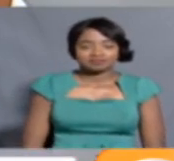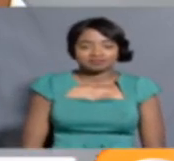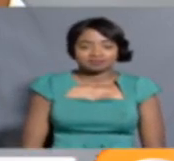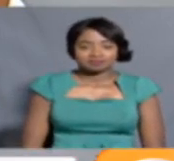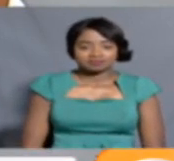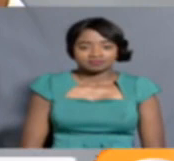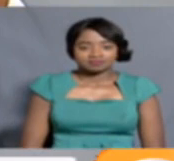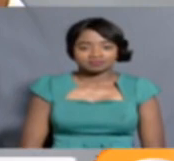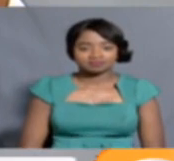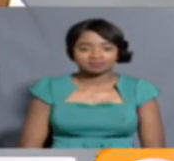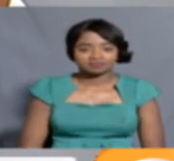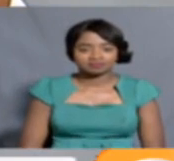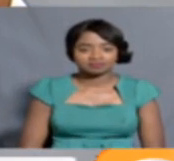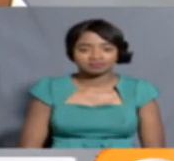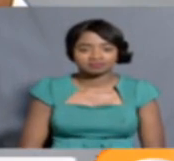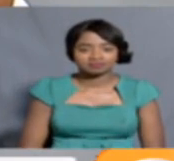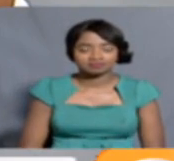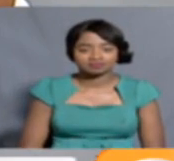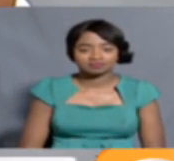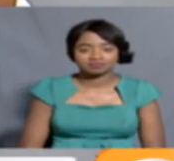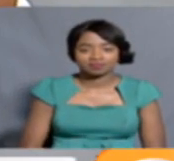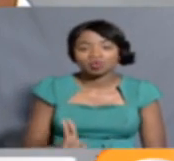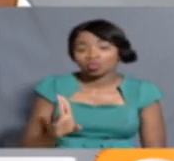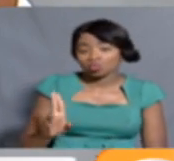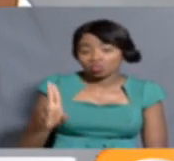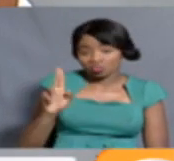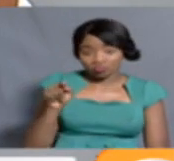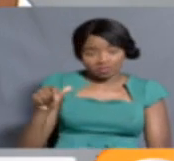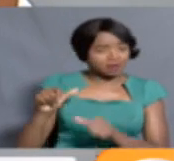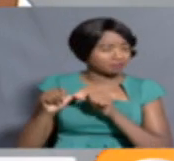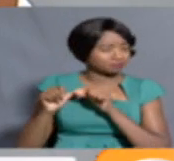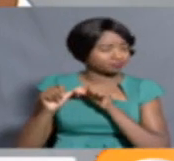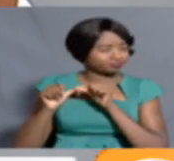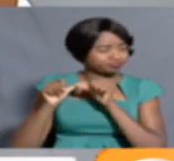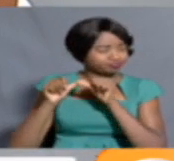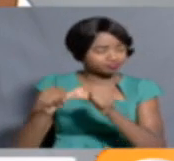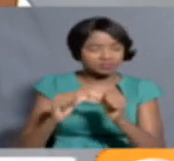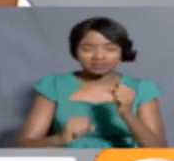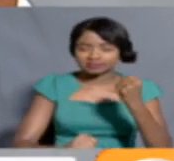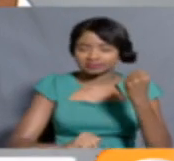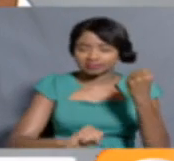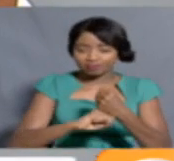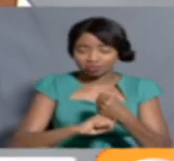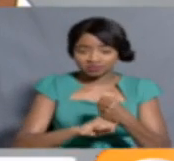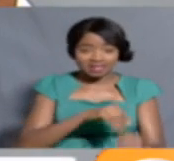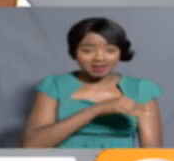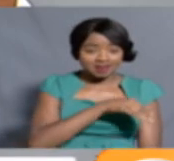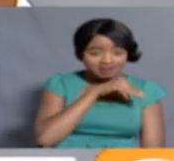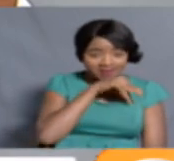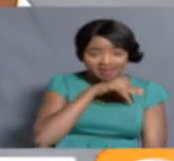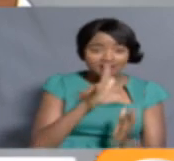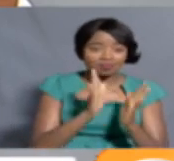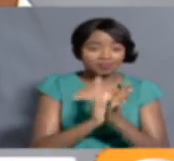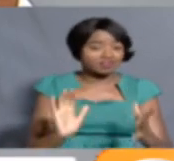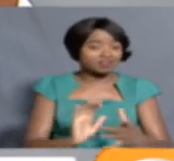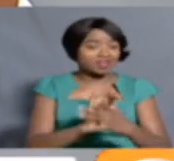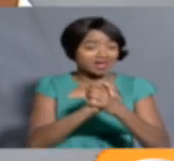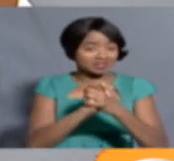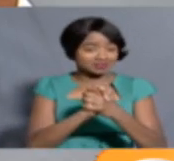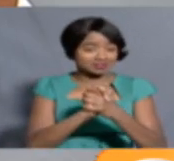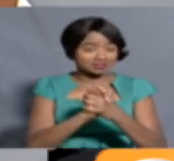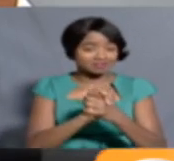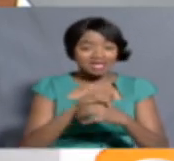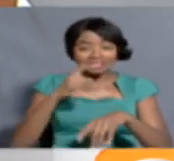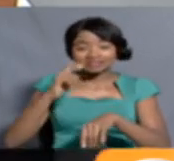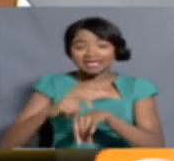20 seconds. The president has been very consistent in his support for the handshake and Raila Odinga throughout since last year. Every time he speaks